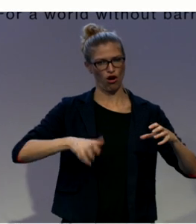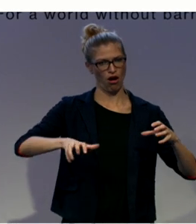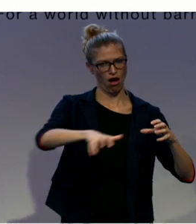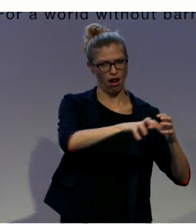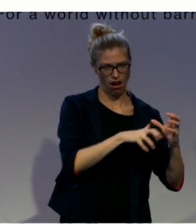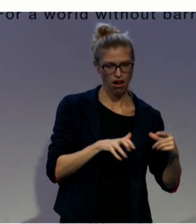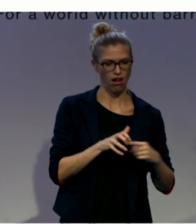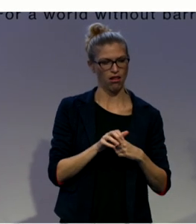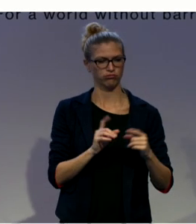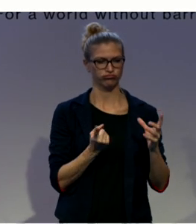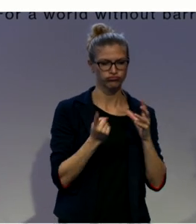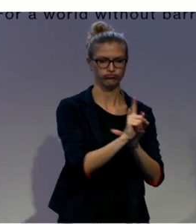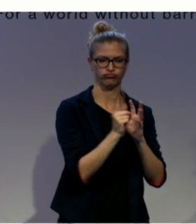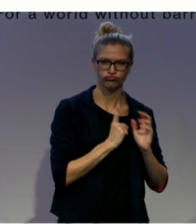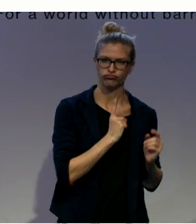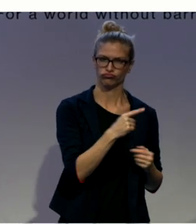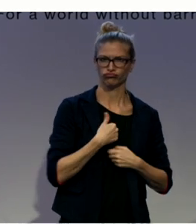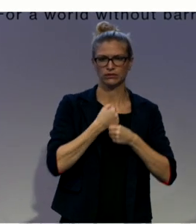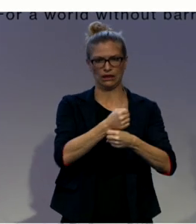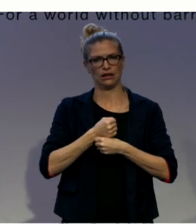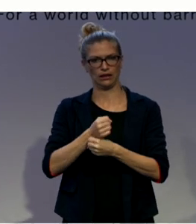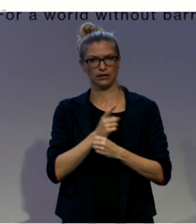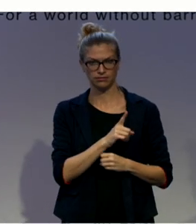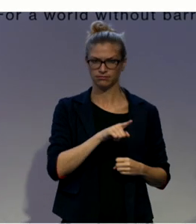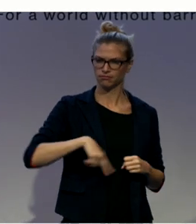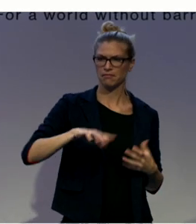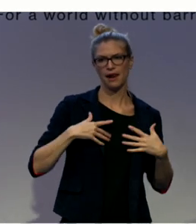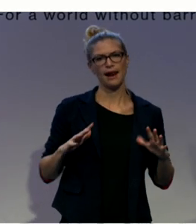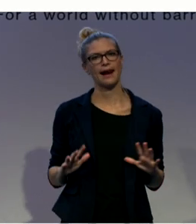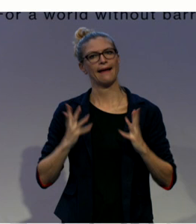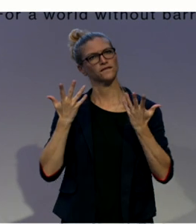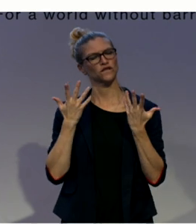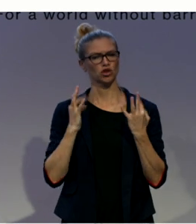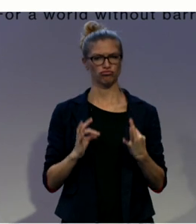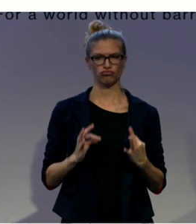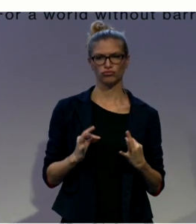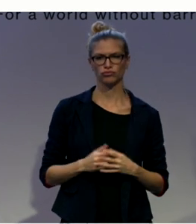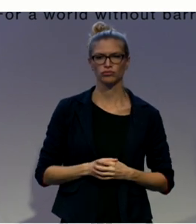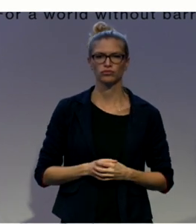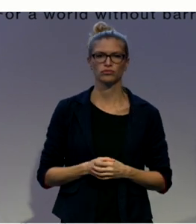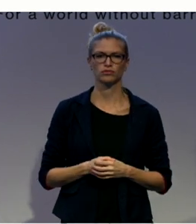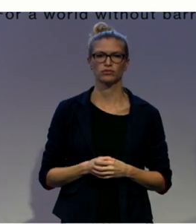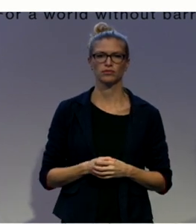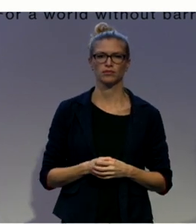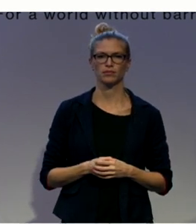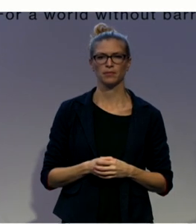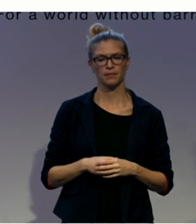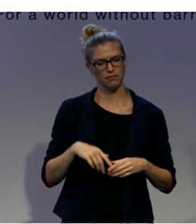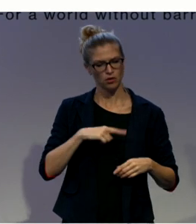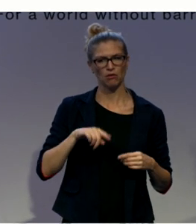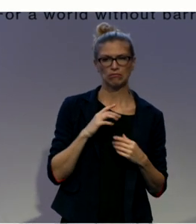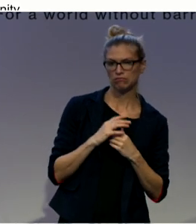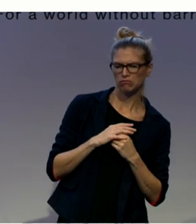disability, independent living life of people with severe disability, and understands of the community people on